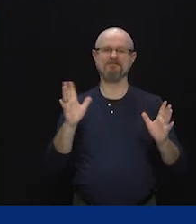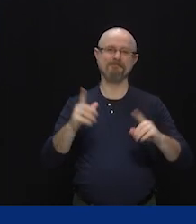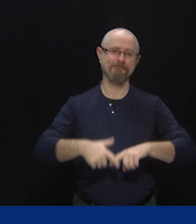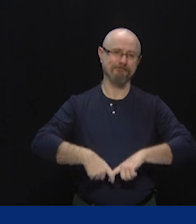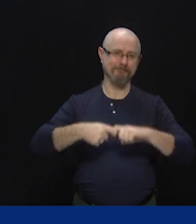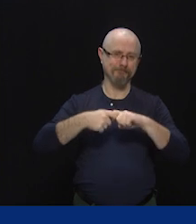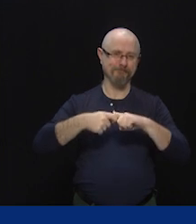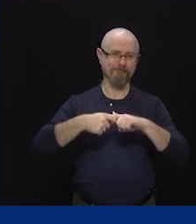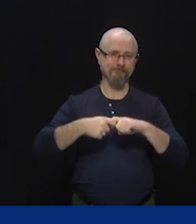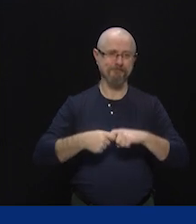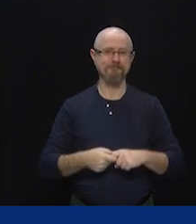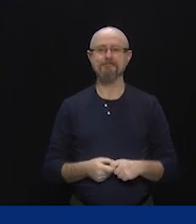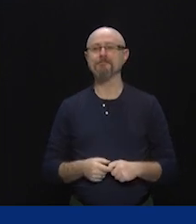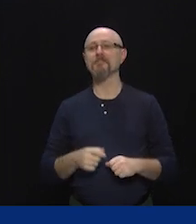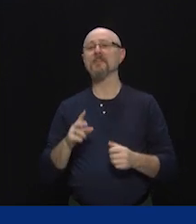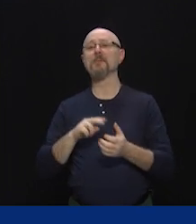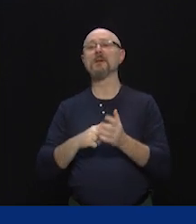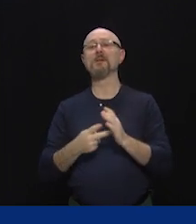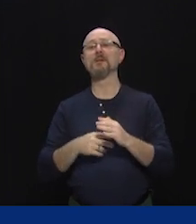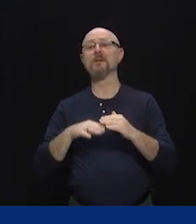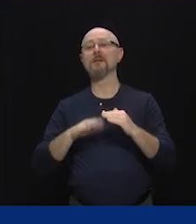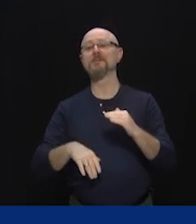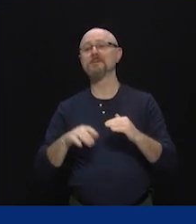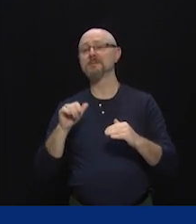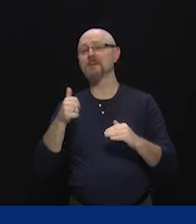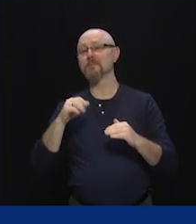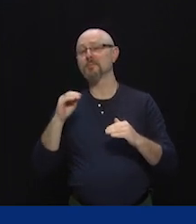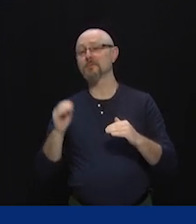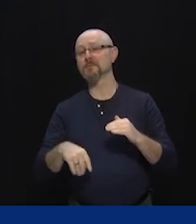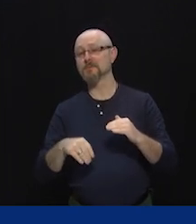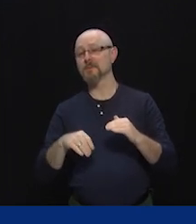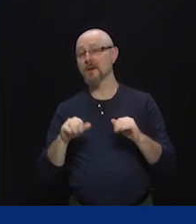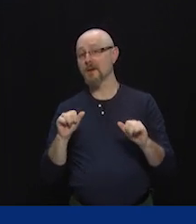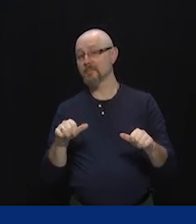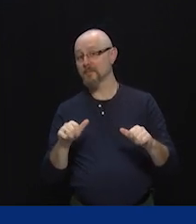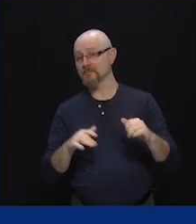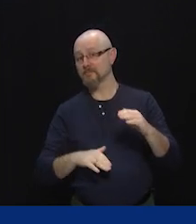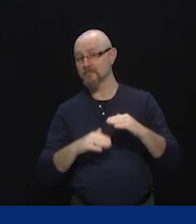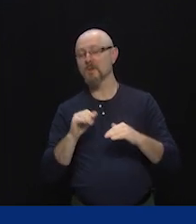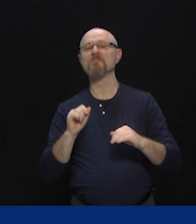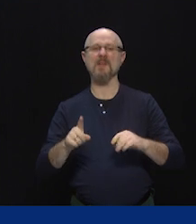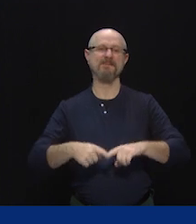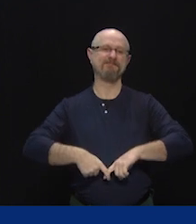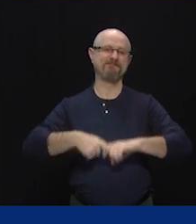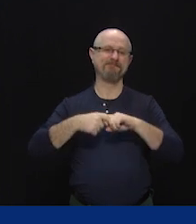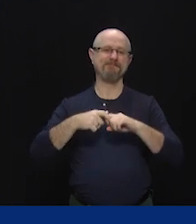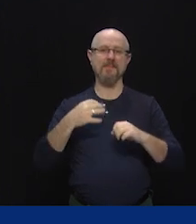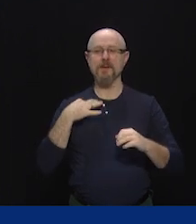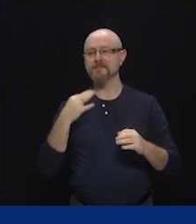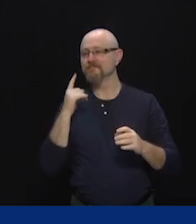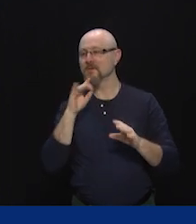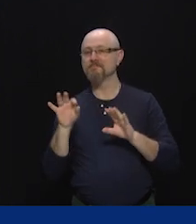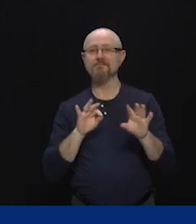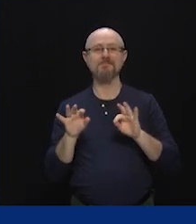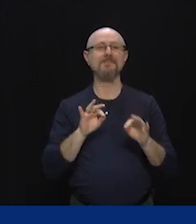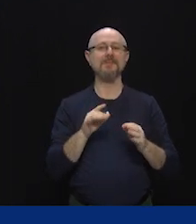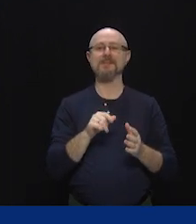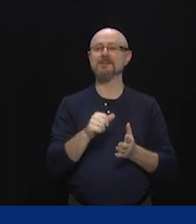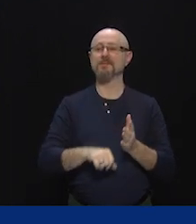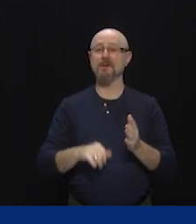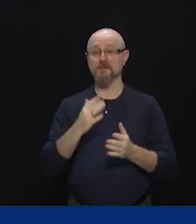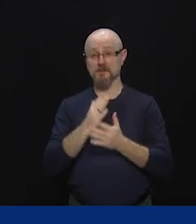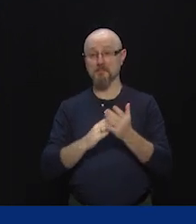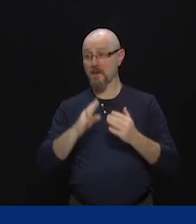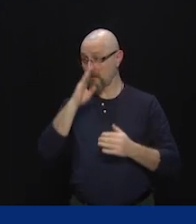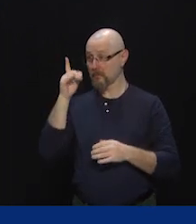we defined as having 10% or less capacity at the time. Some have rolled off, some have gone back on, so right now we still